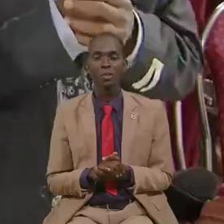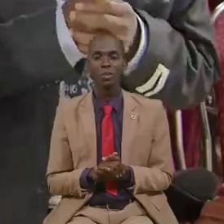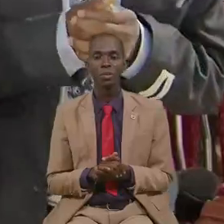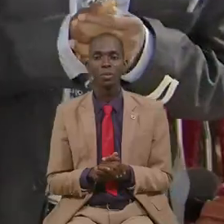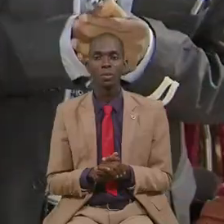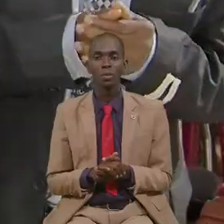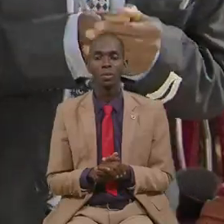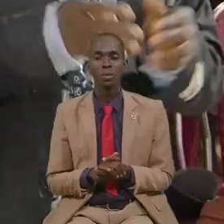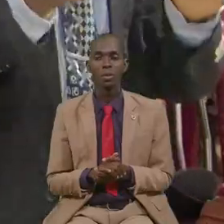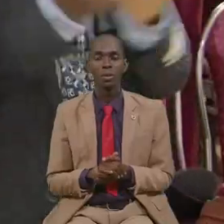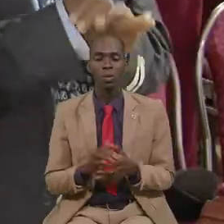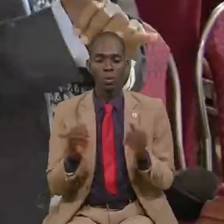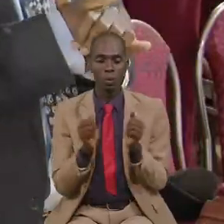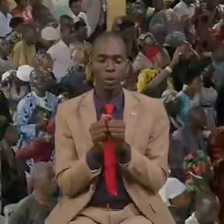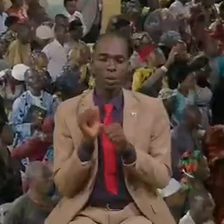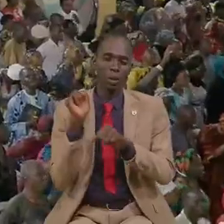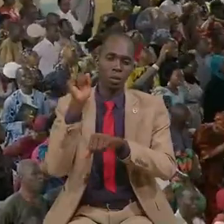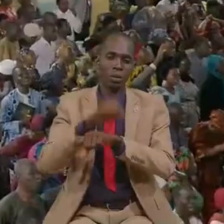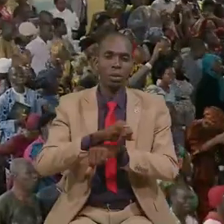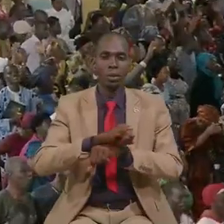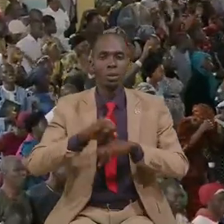Prevailing power